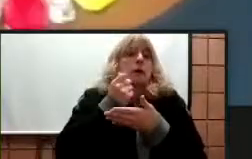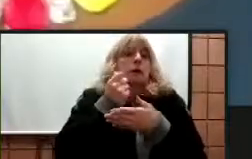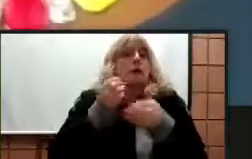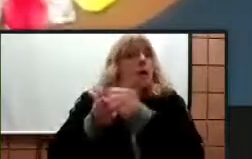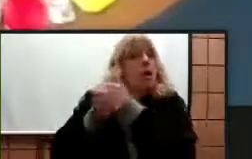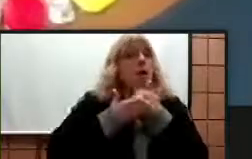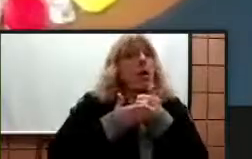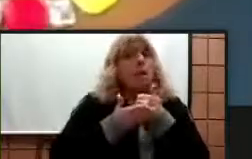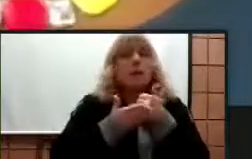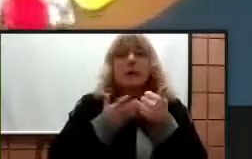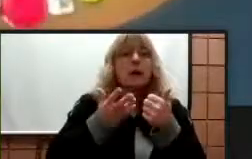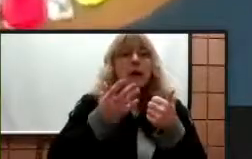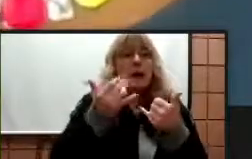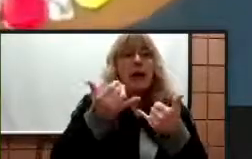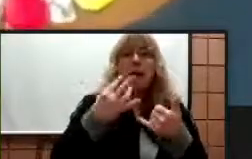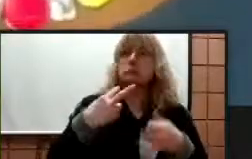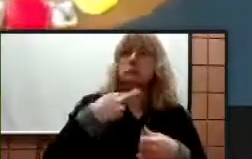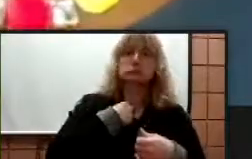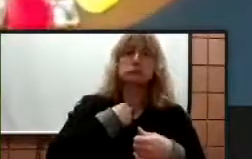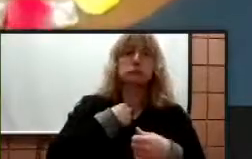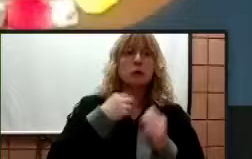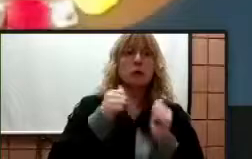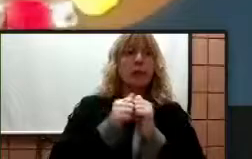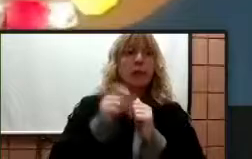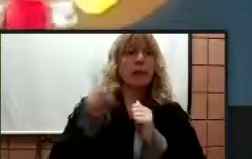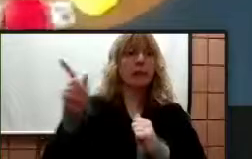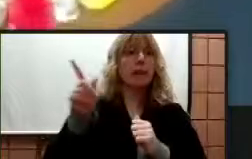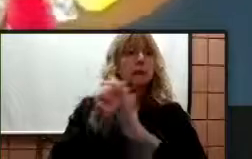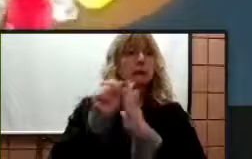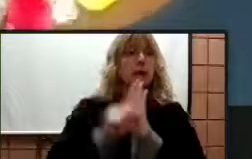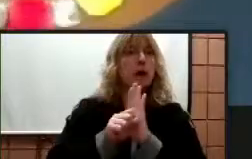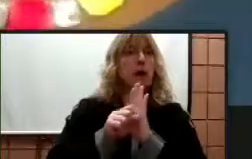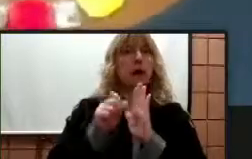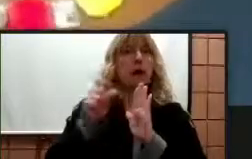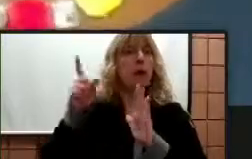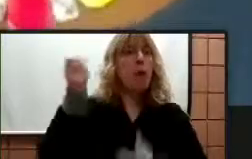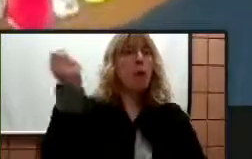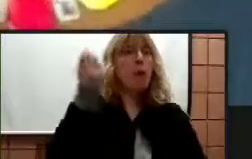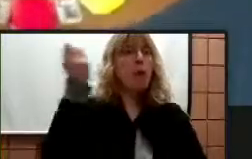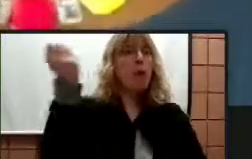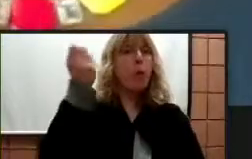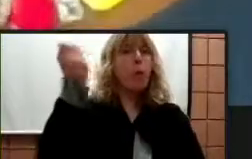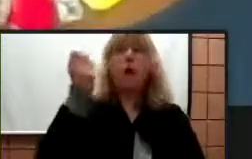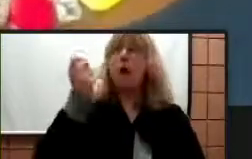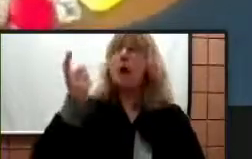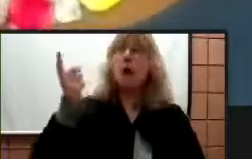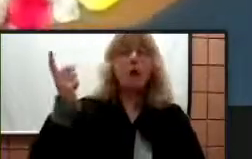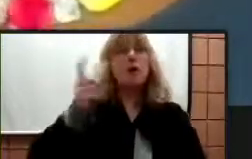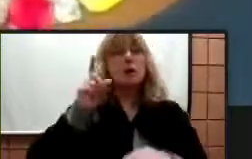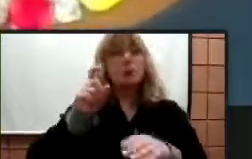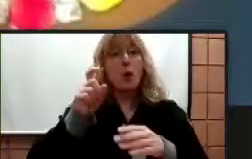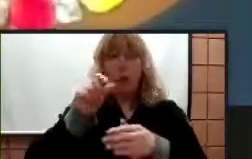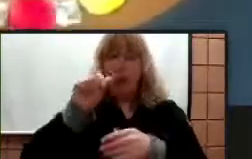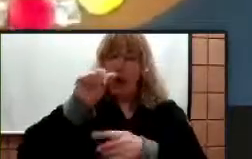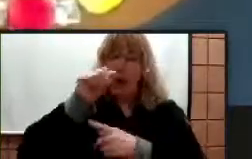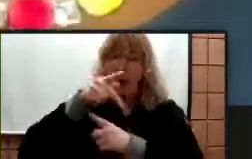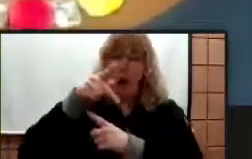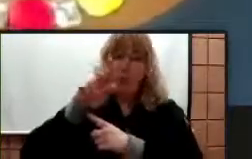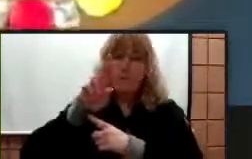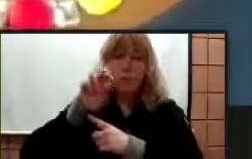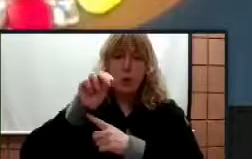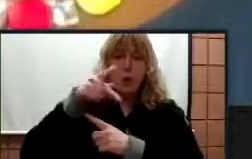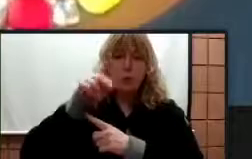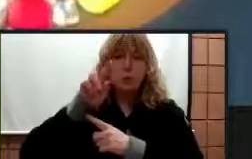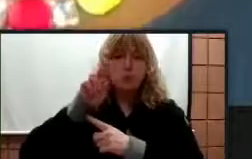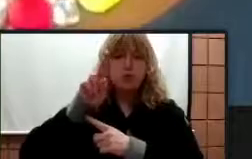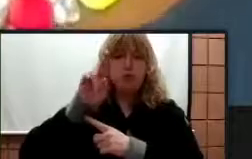the Appropriations Committee to release the funds, even though the funds are there, They are the ones that are assigned to